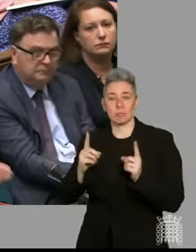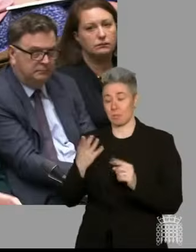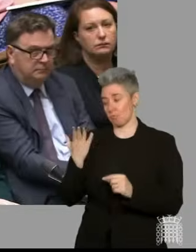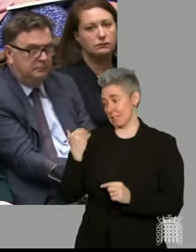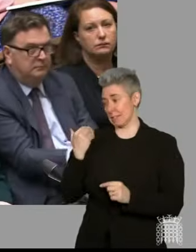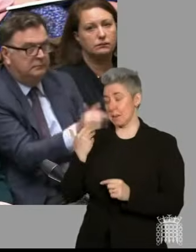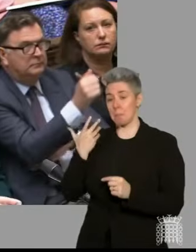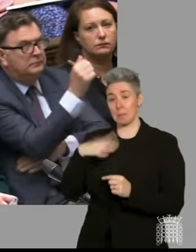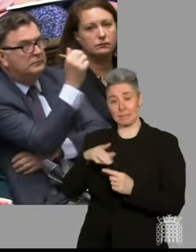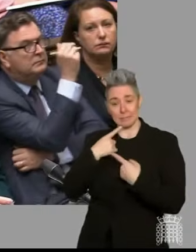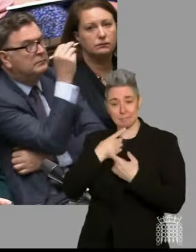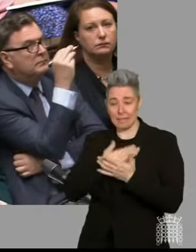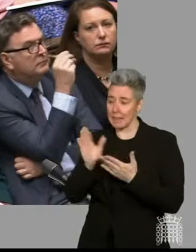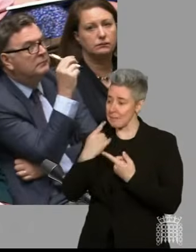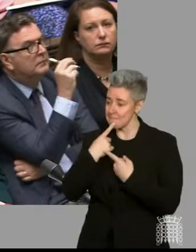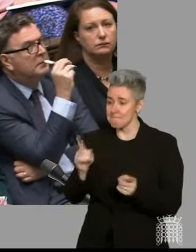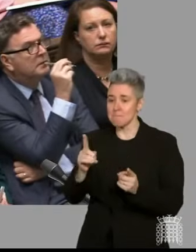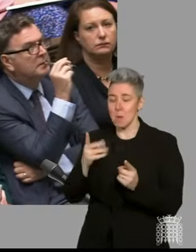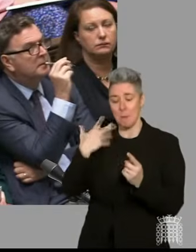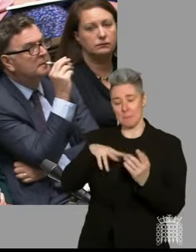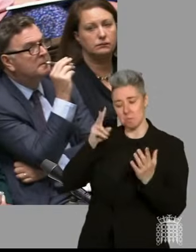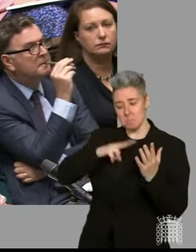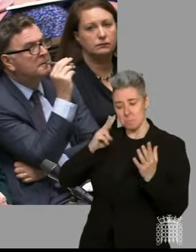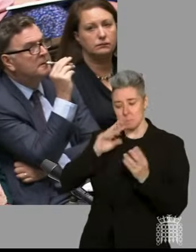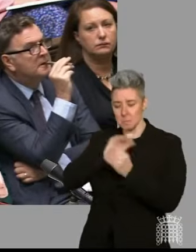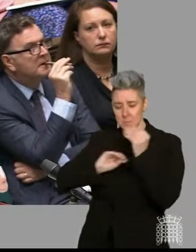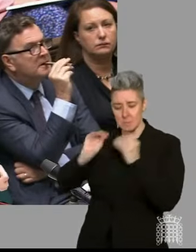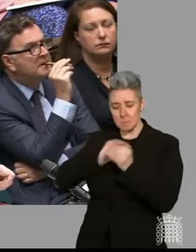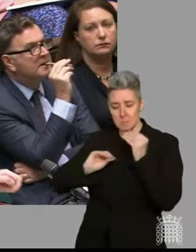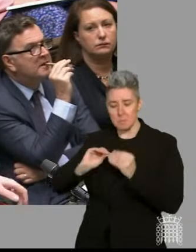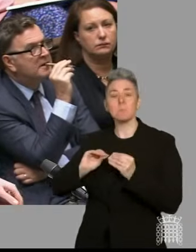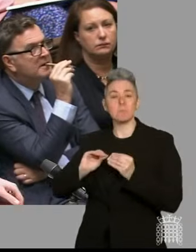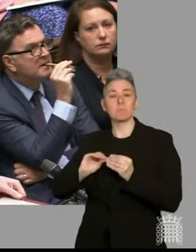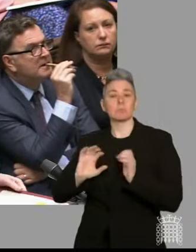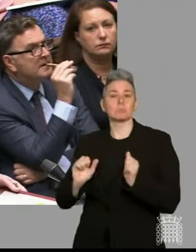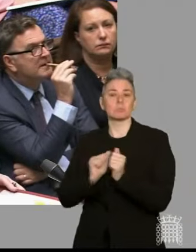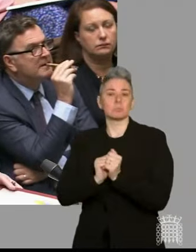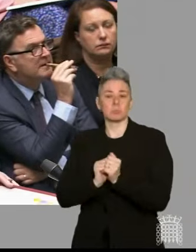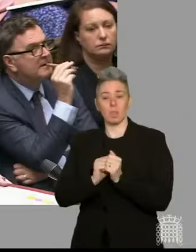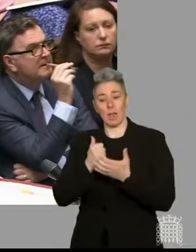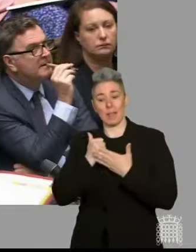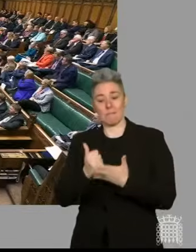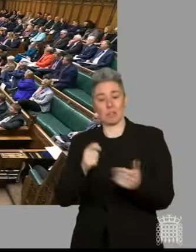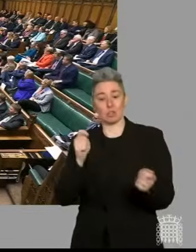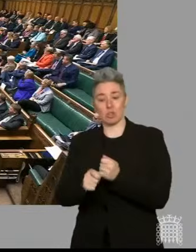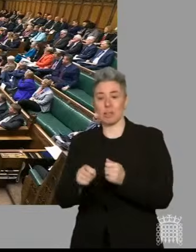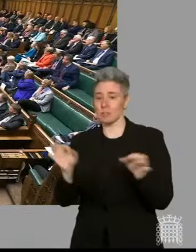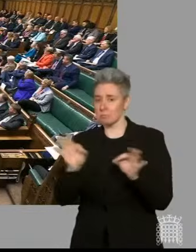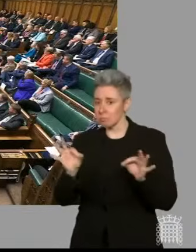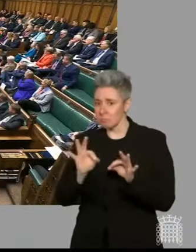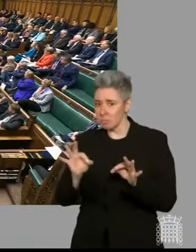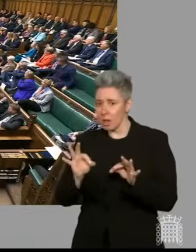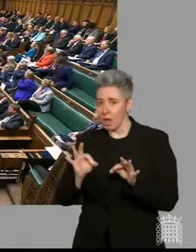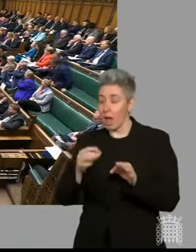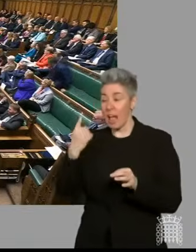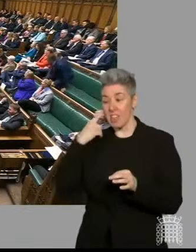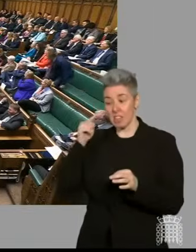and has not changed his advice regarding export licences, and I think that is the correct decision. Colin